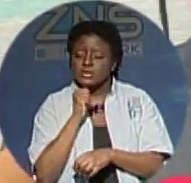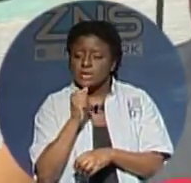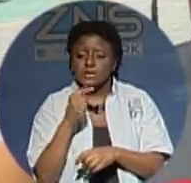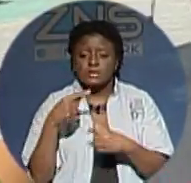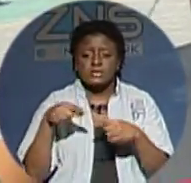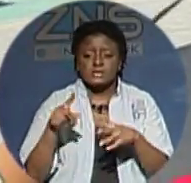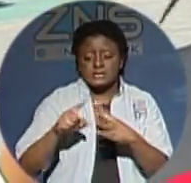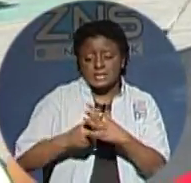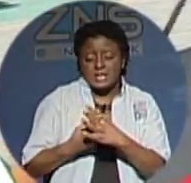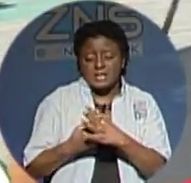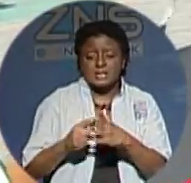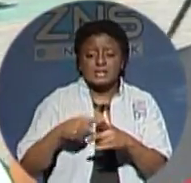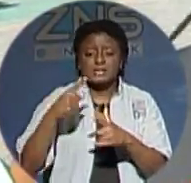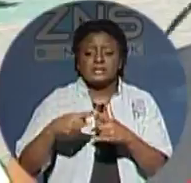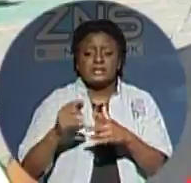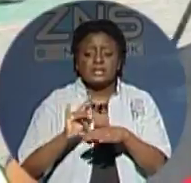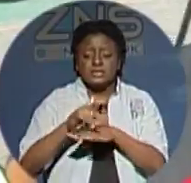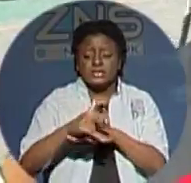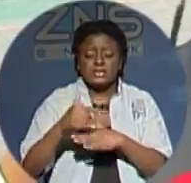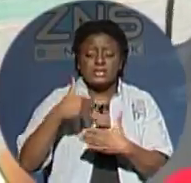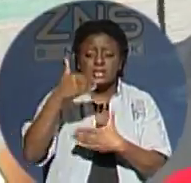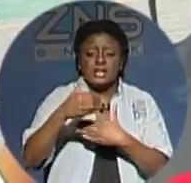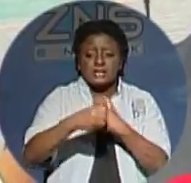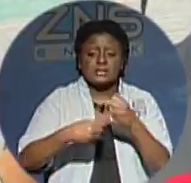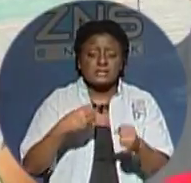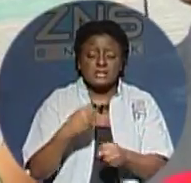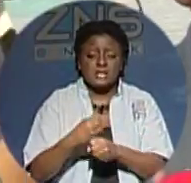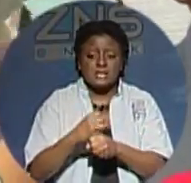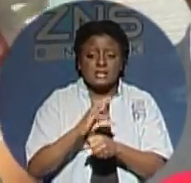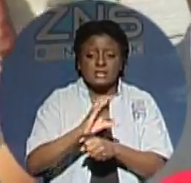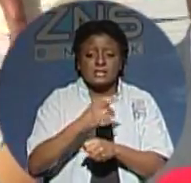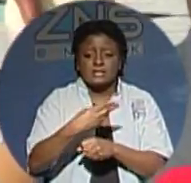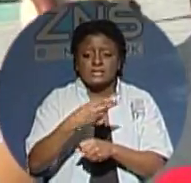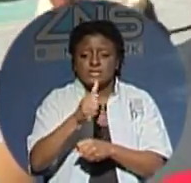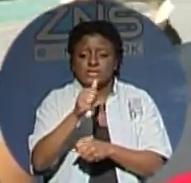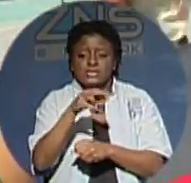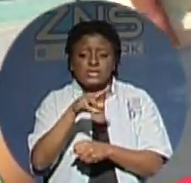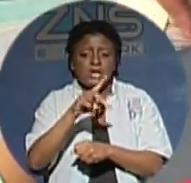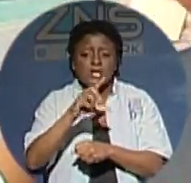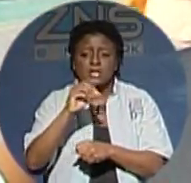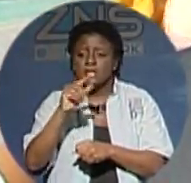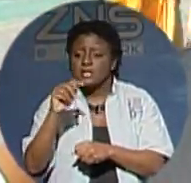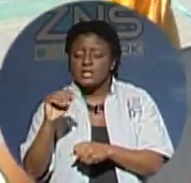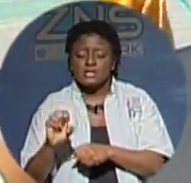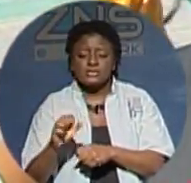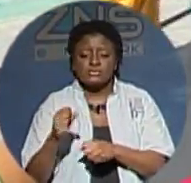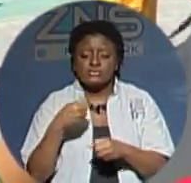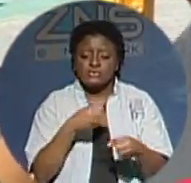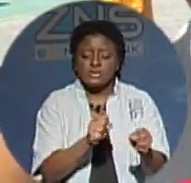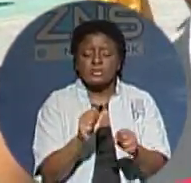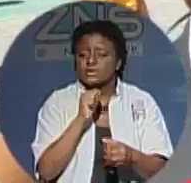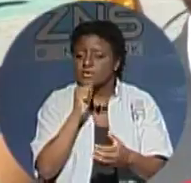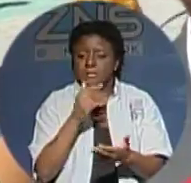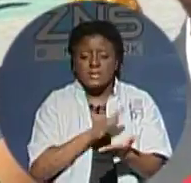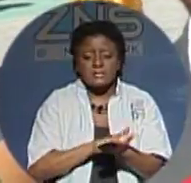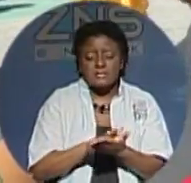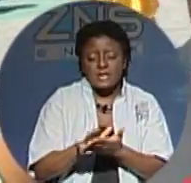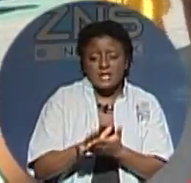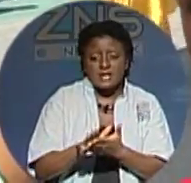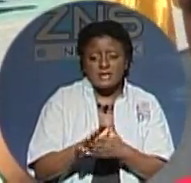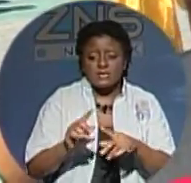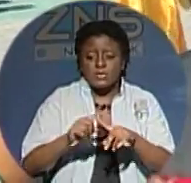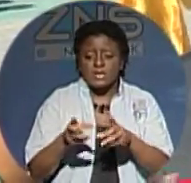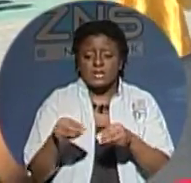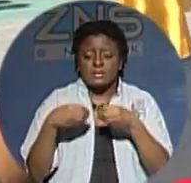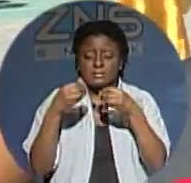year. Charlotte Street is not going to be paved because we're going to cobblestone the entire Charlotte Street from Shirley Street out to the dock, and